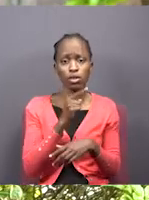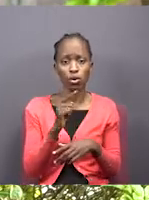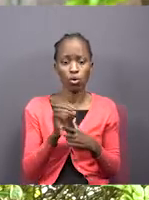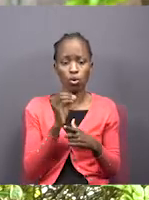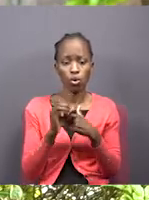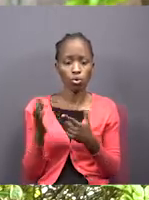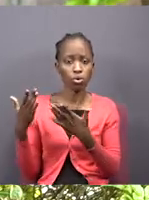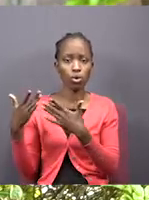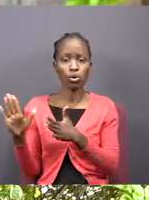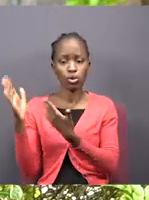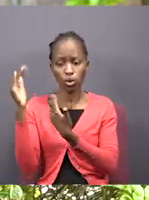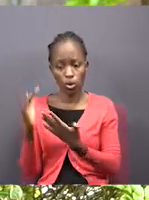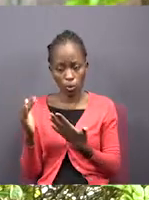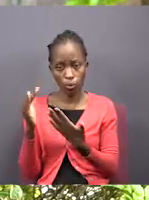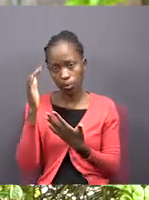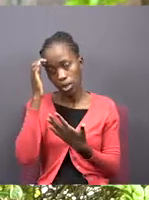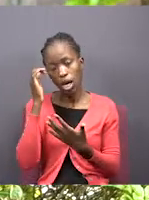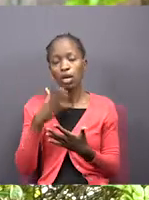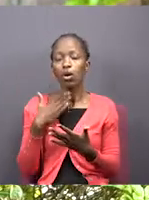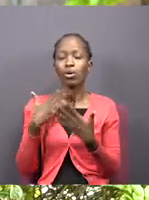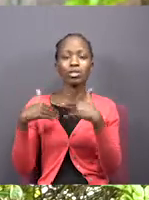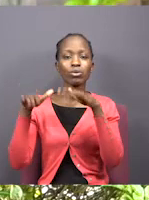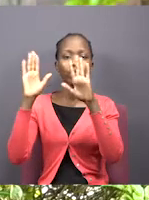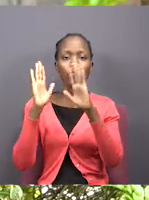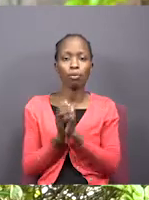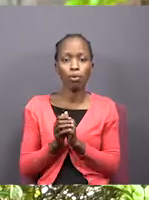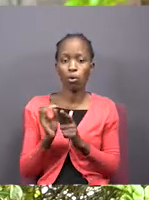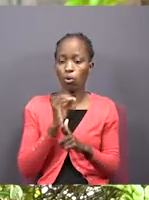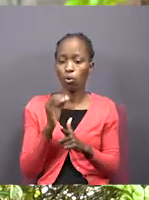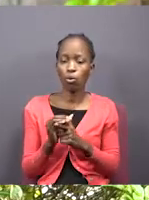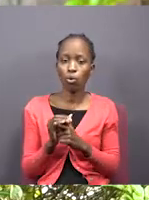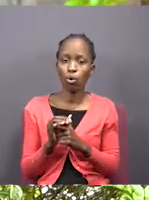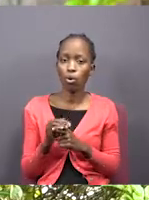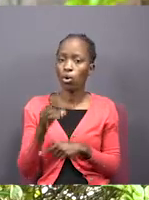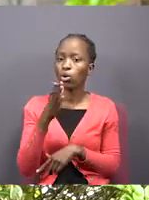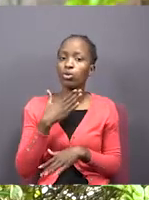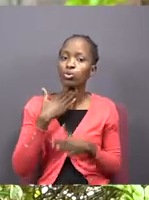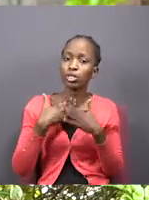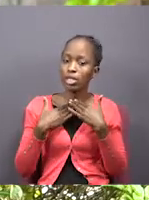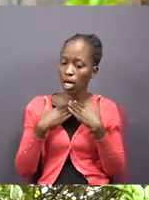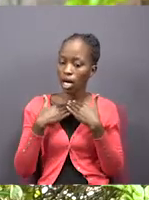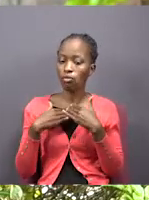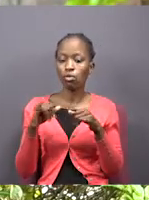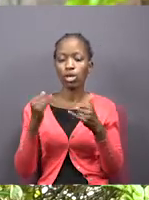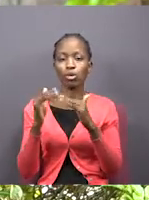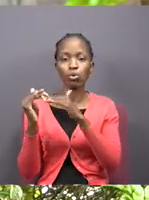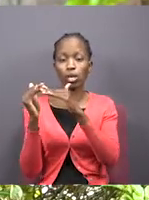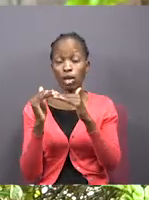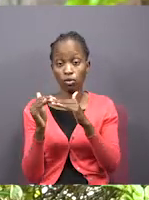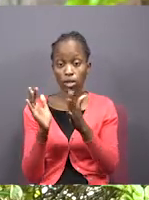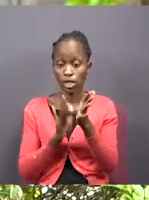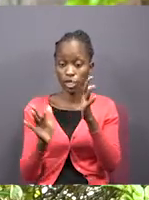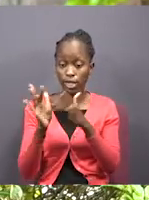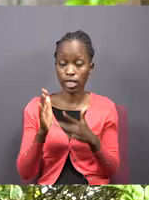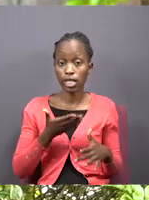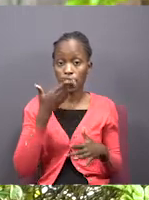Have you lost hope and are at the end of the world? Are you looking and desiring for a new level?